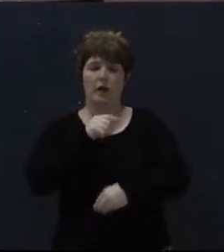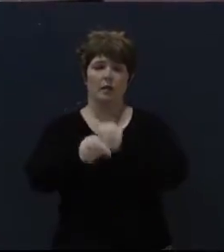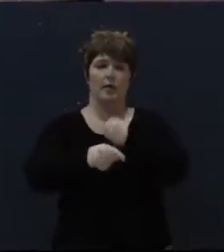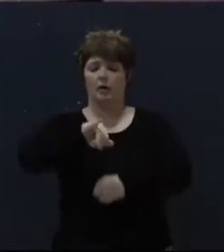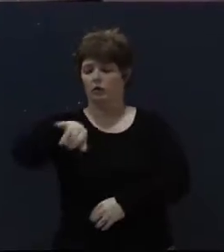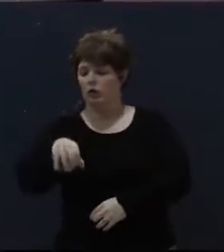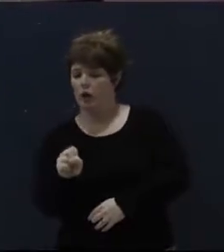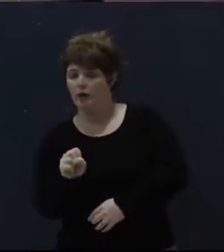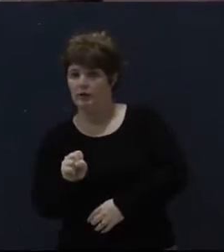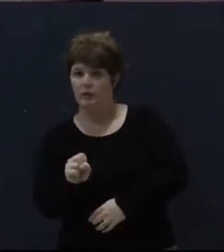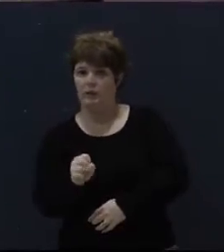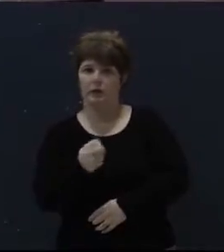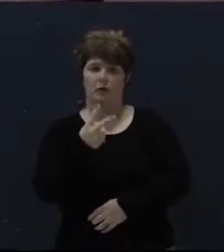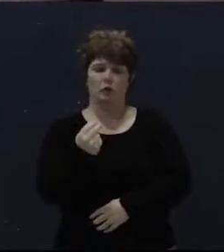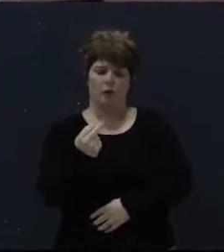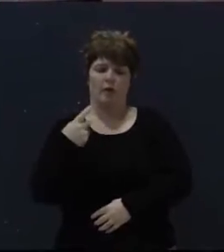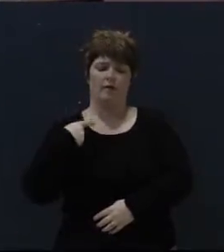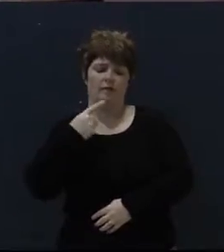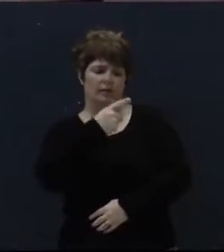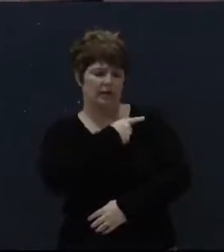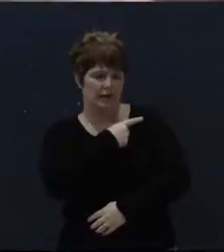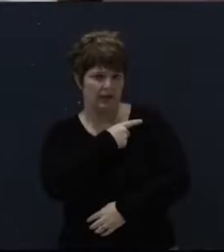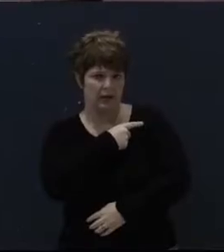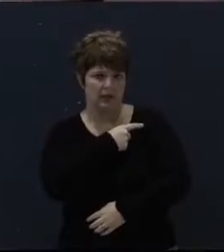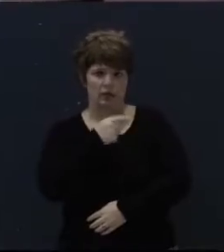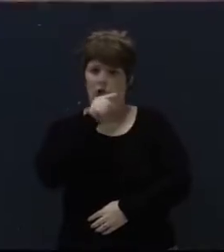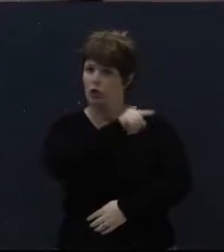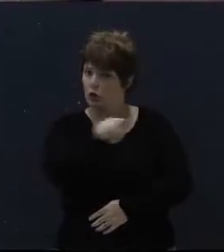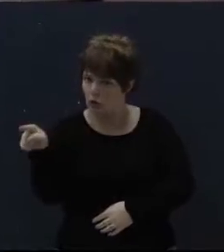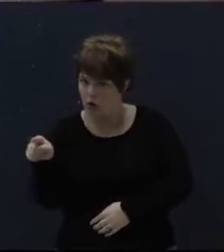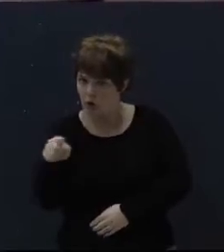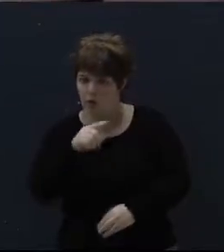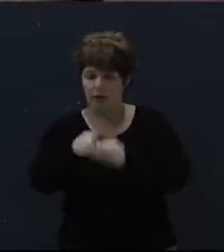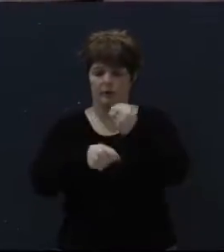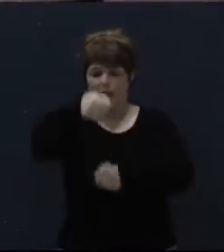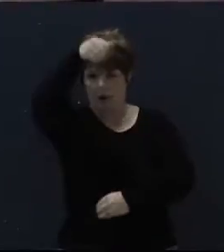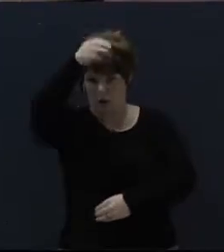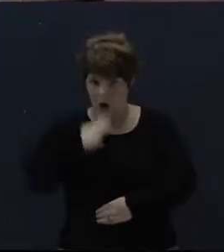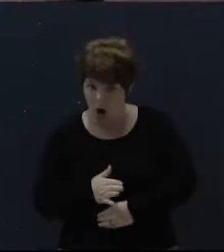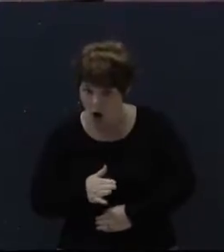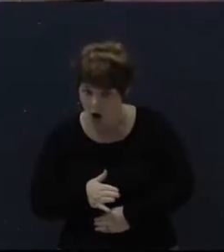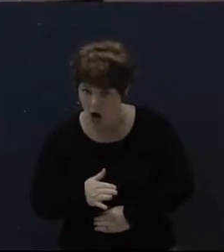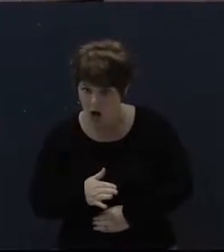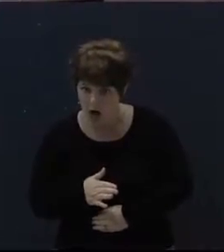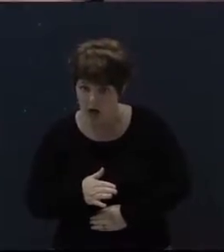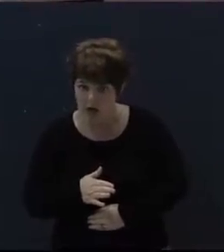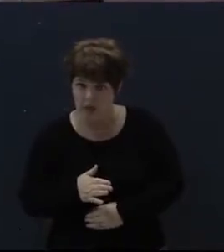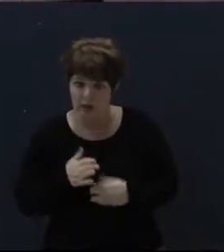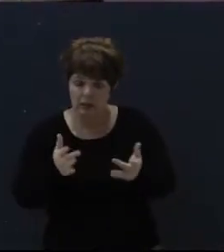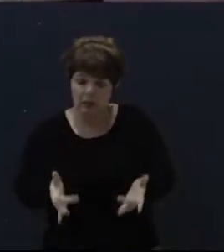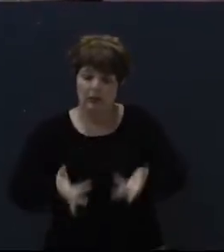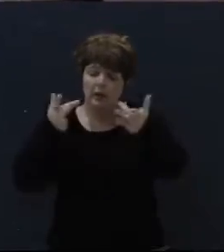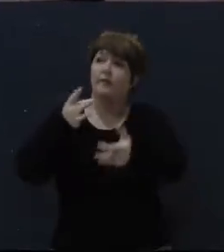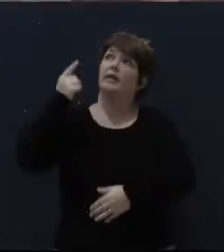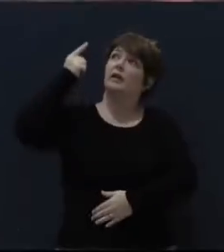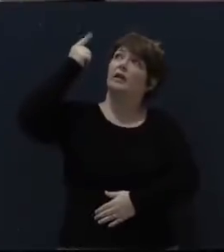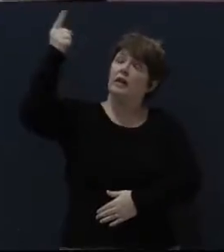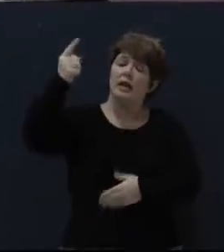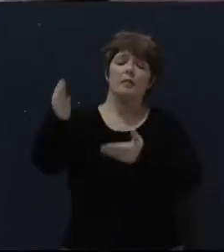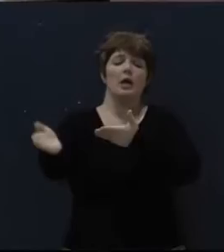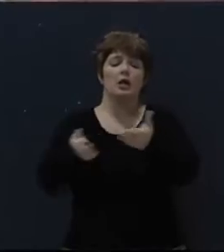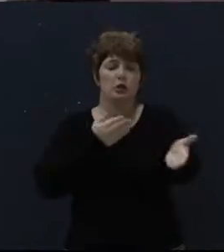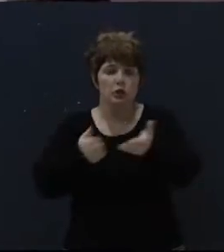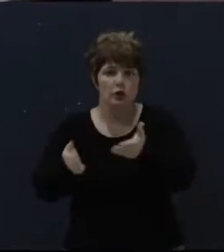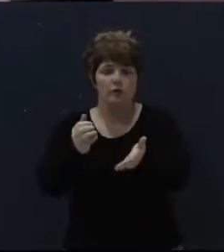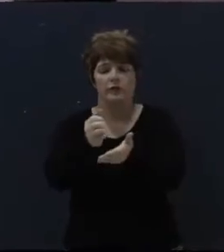It ain't about 12 deacons. It ain't about even you. It's about God. It's about lifting him up. It's about a service that